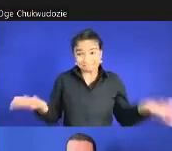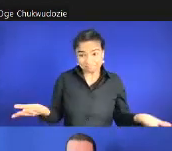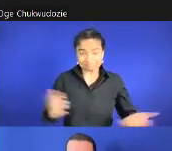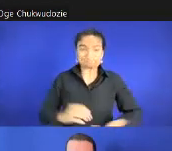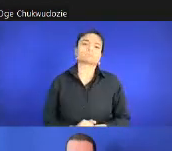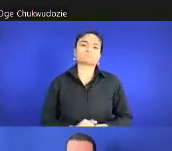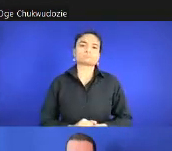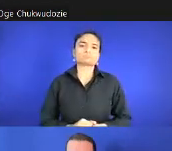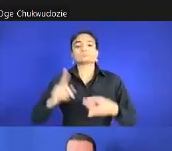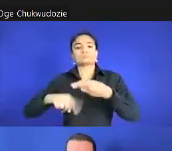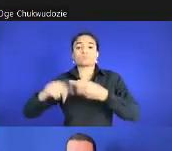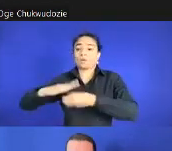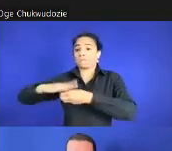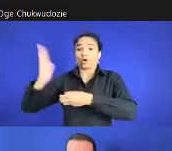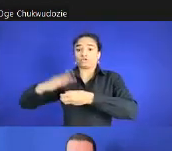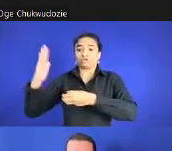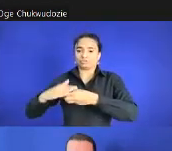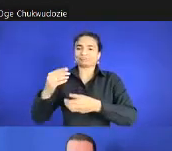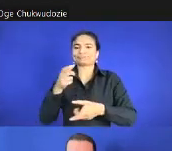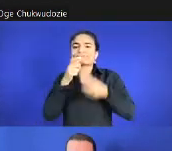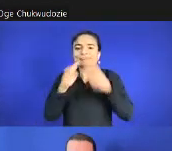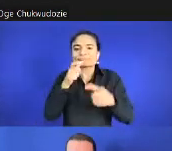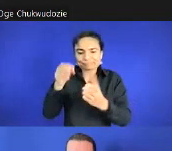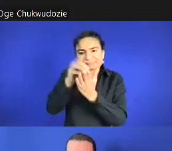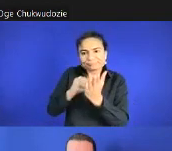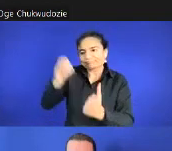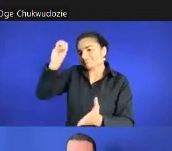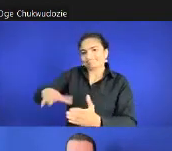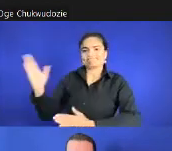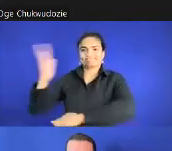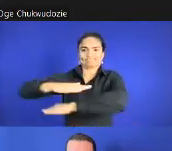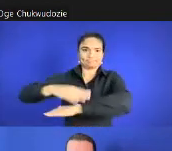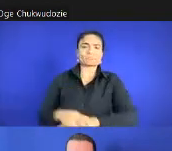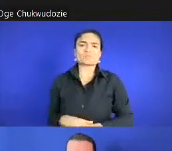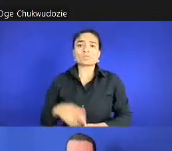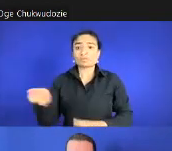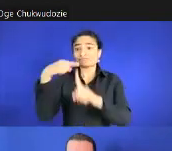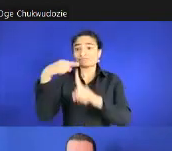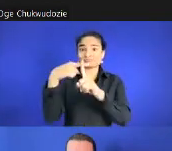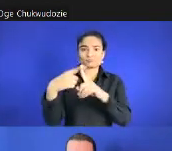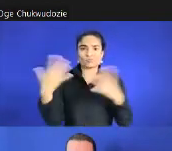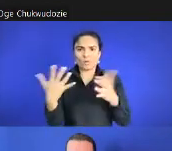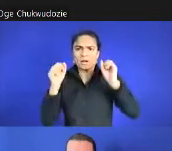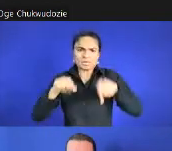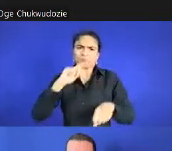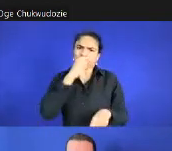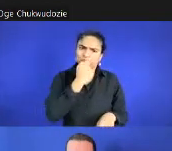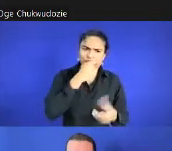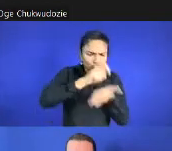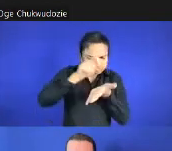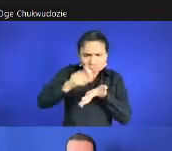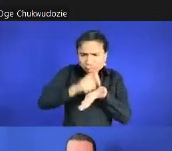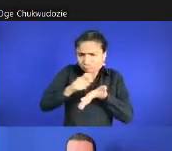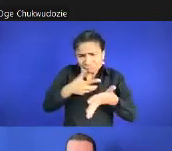can write about anything at all in any language that you want to write, and it's readily available because it's in the communities